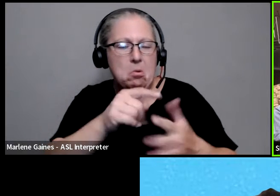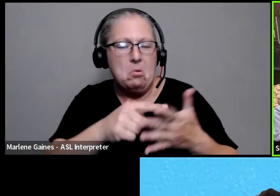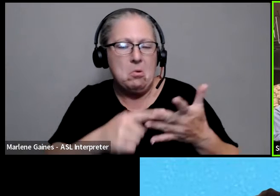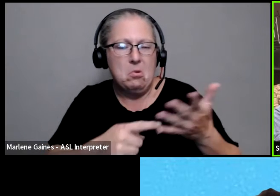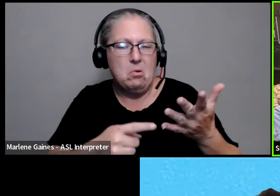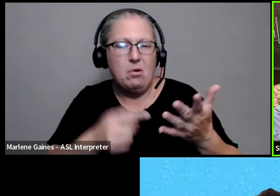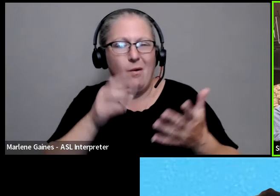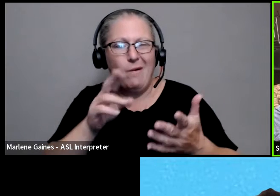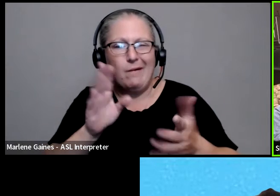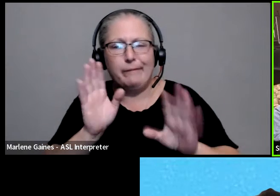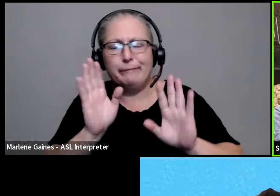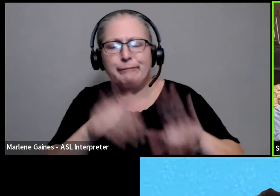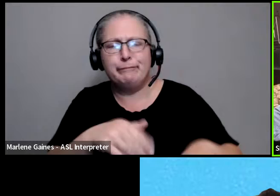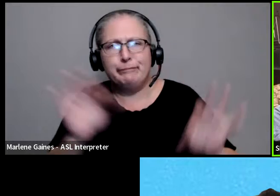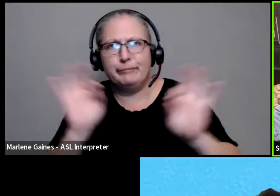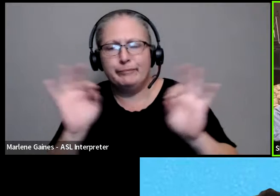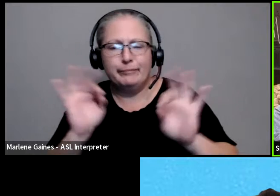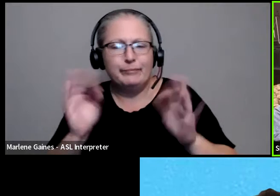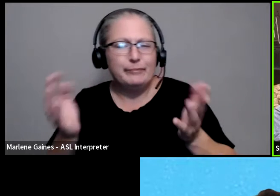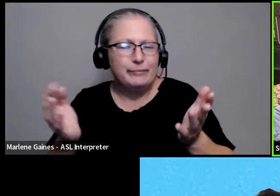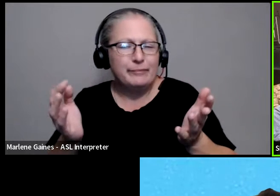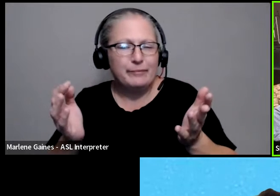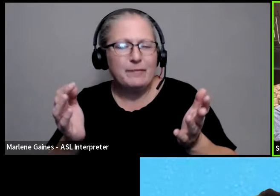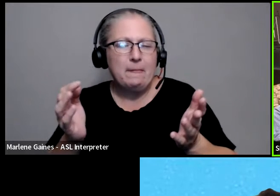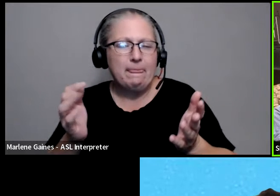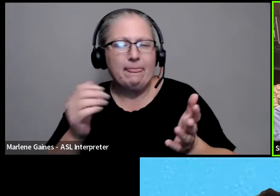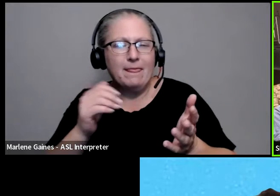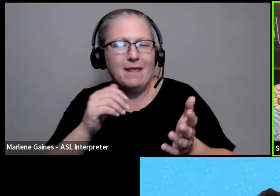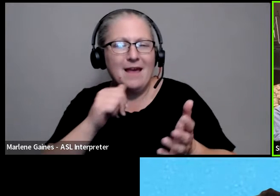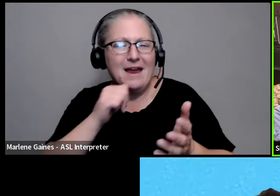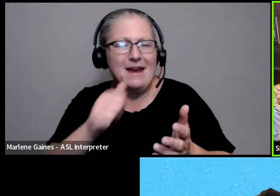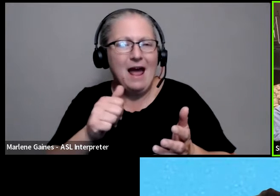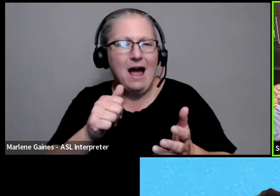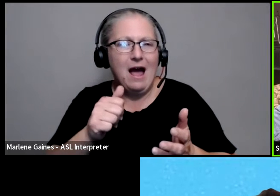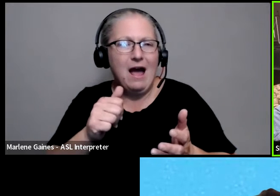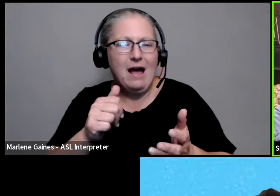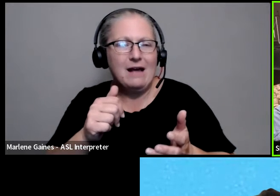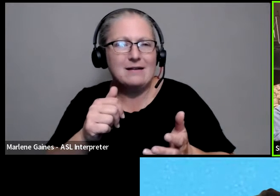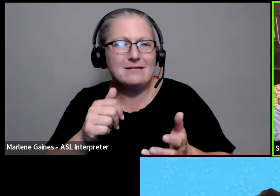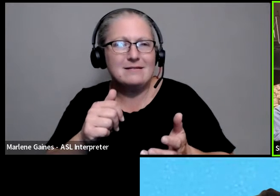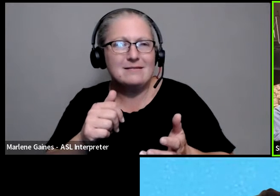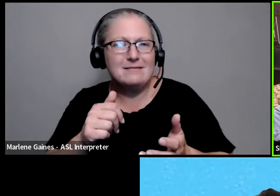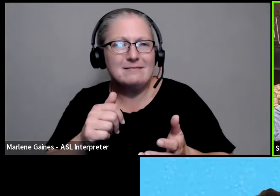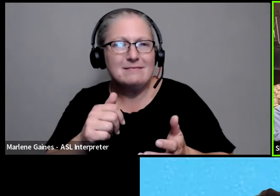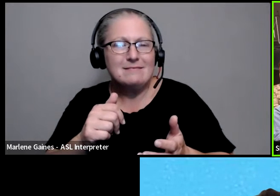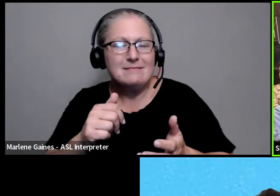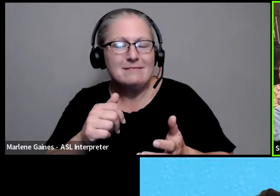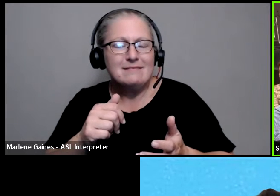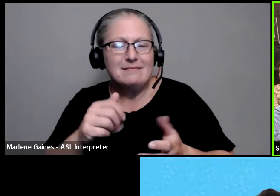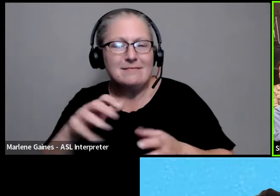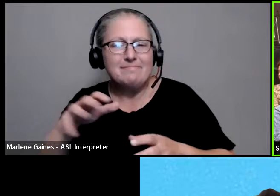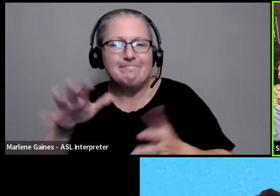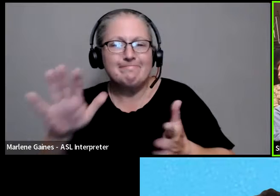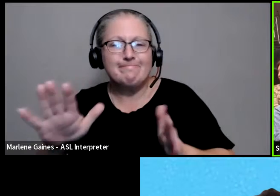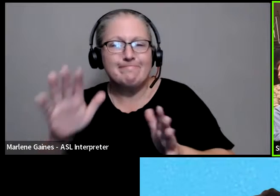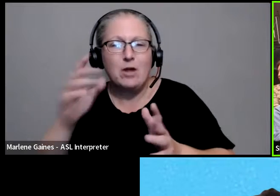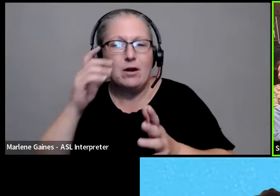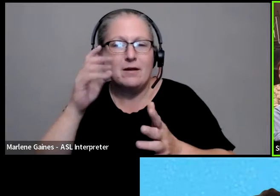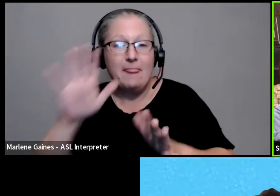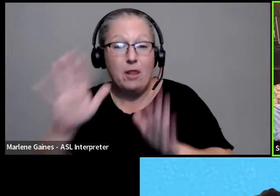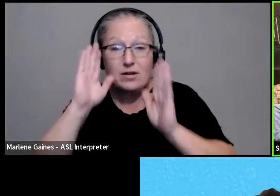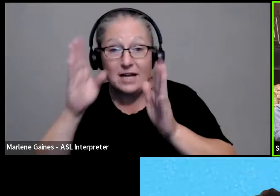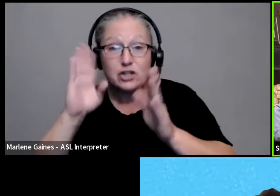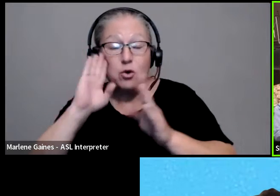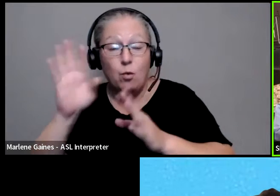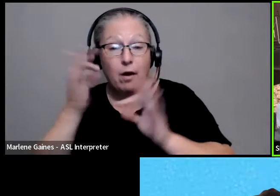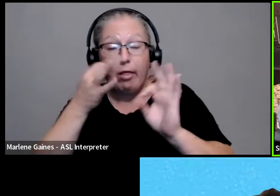it's kind of like no big deal. That Yeah. it's not something that's going to like take their attention away from being in a classroom